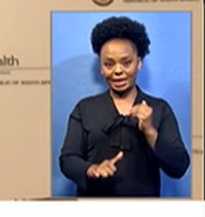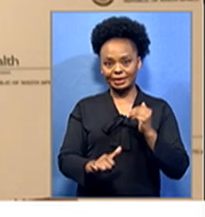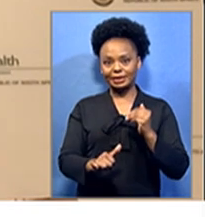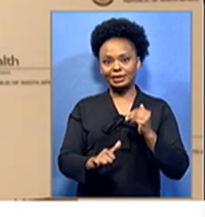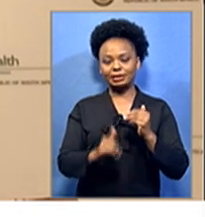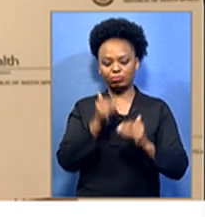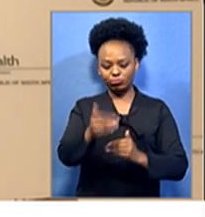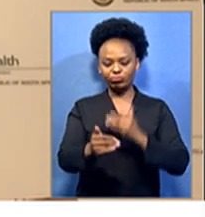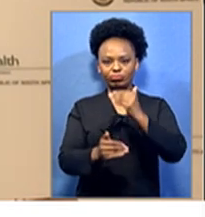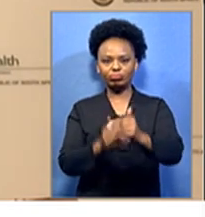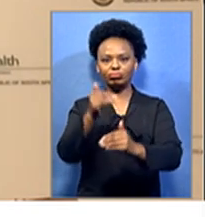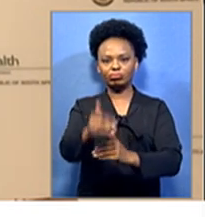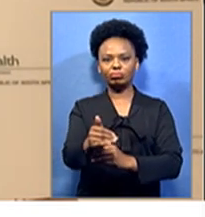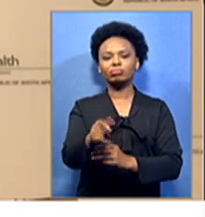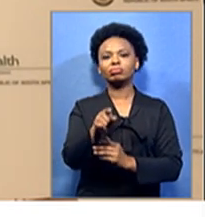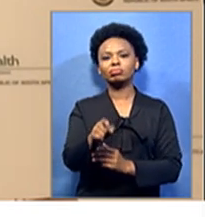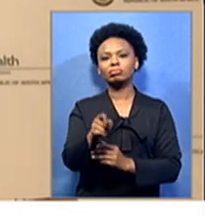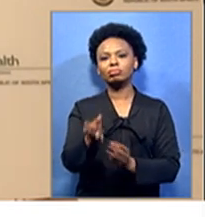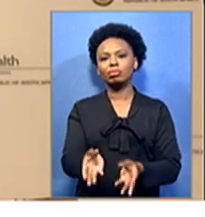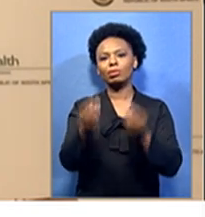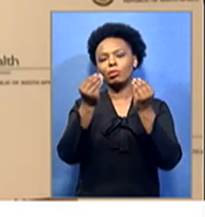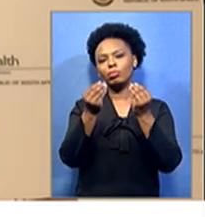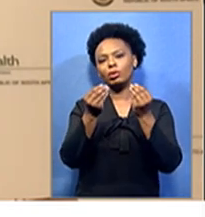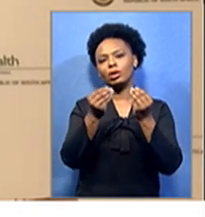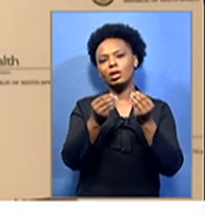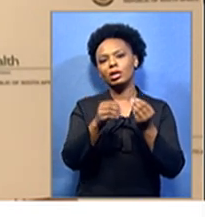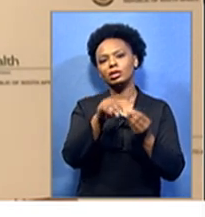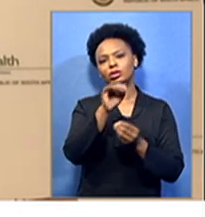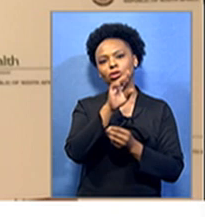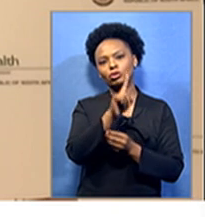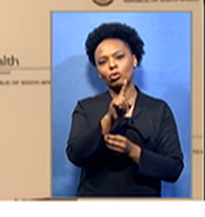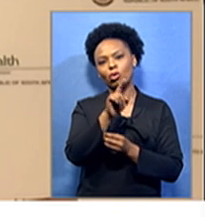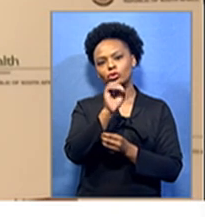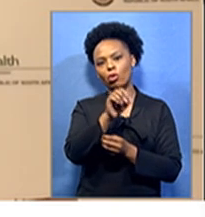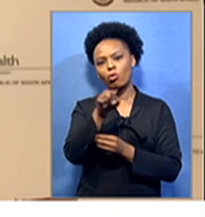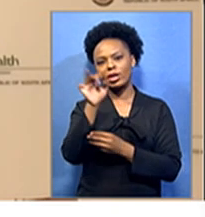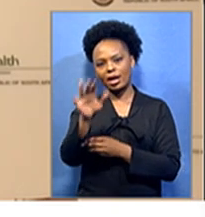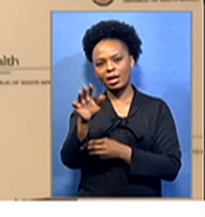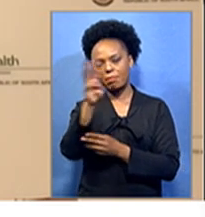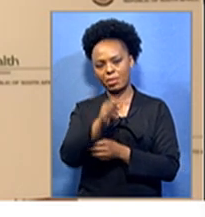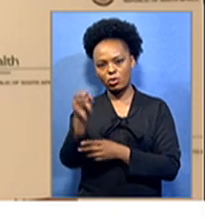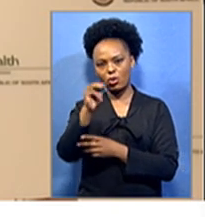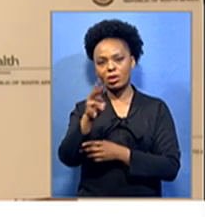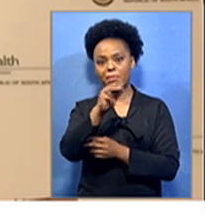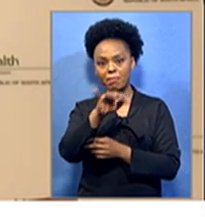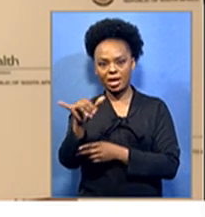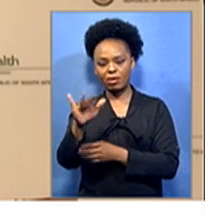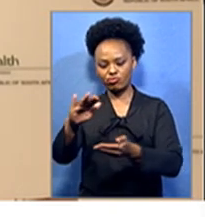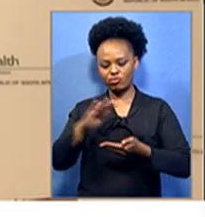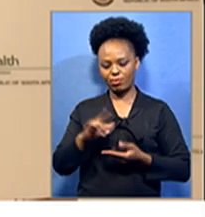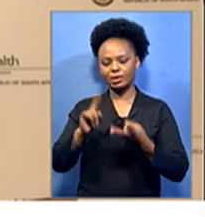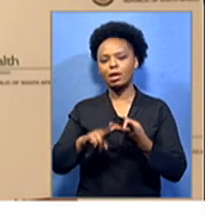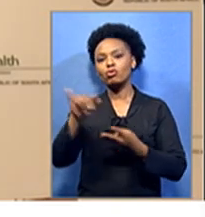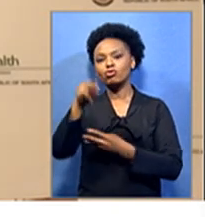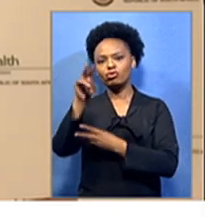months, there'll be just about 0.9 million in May and another one in June. Then the numbers will